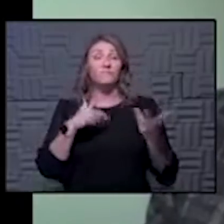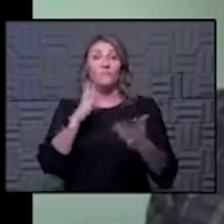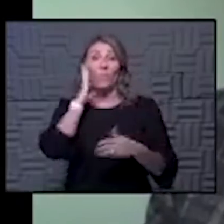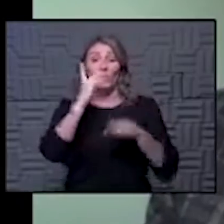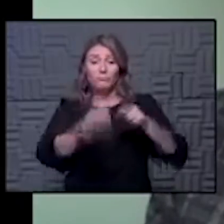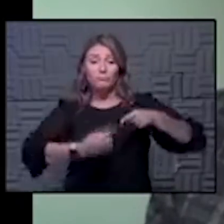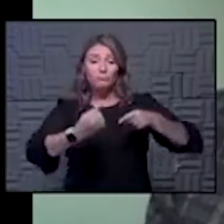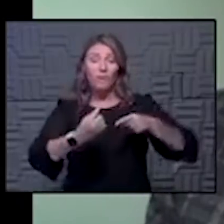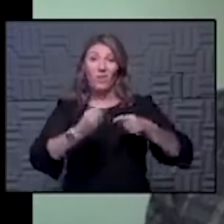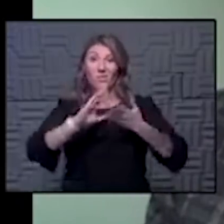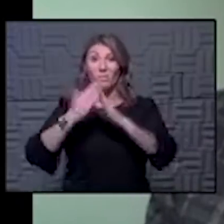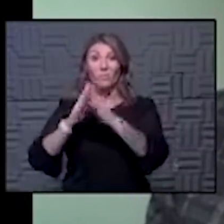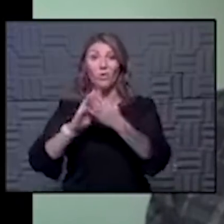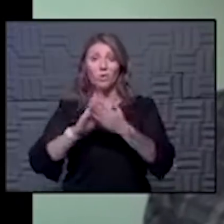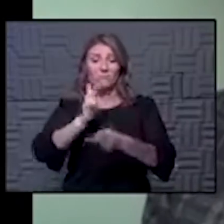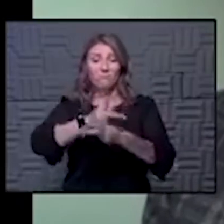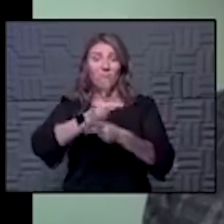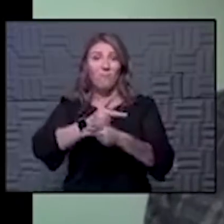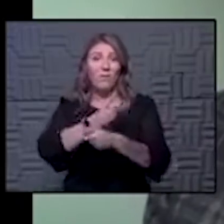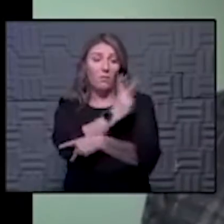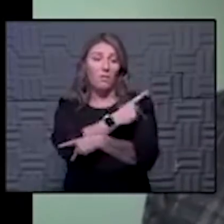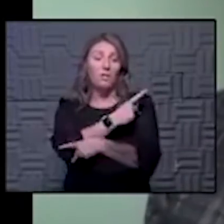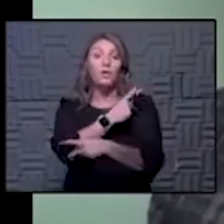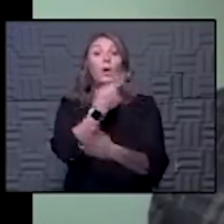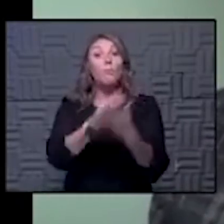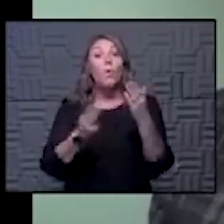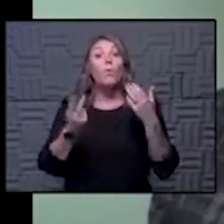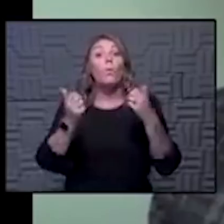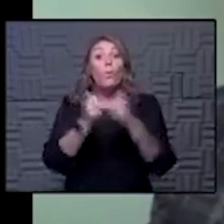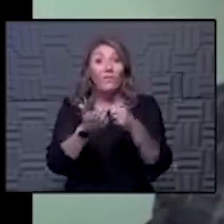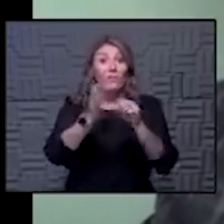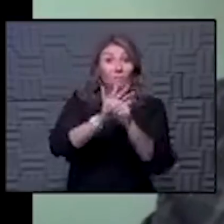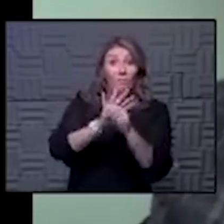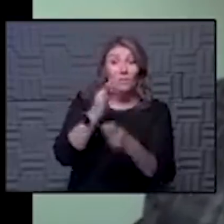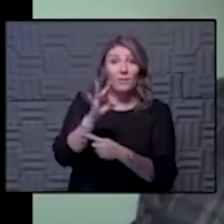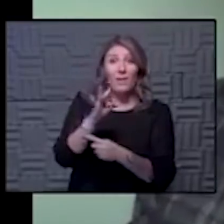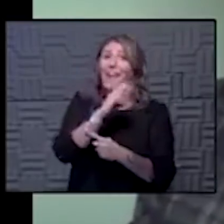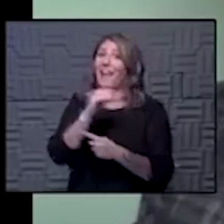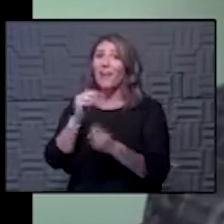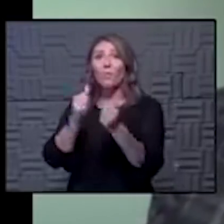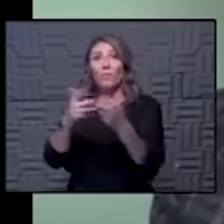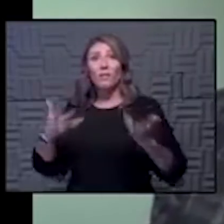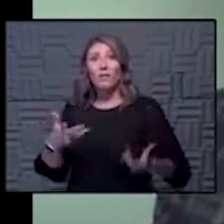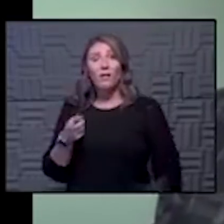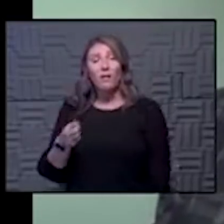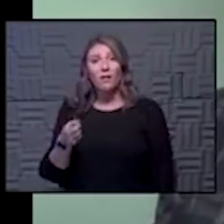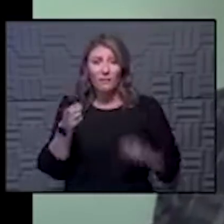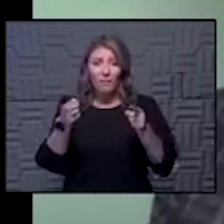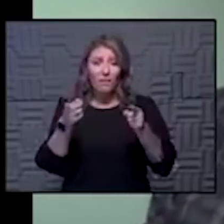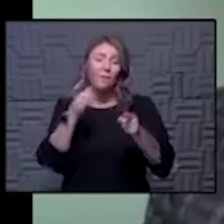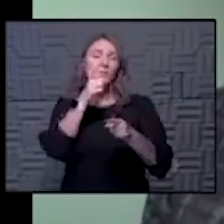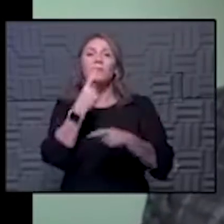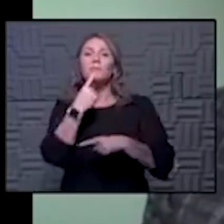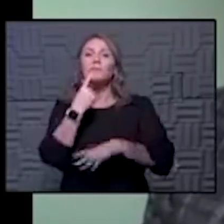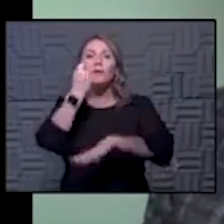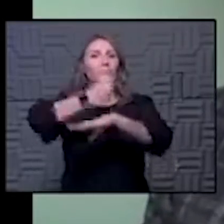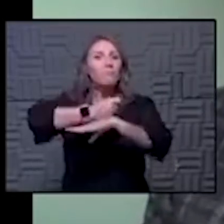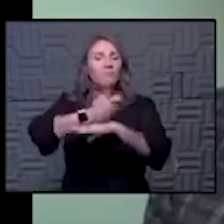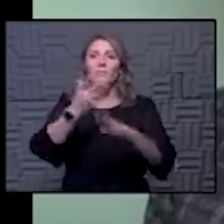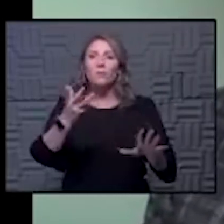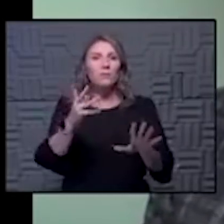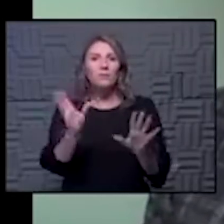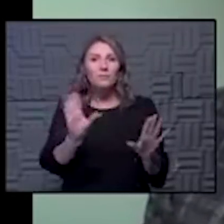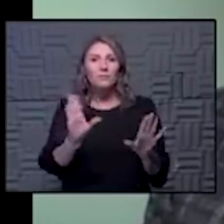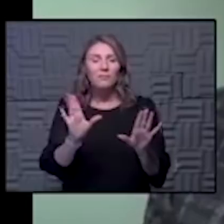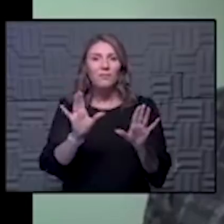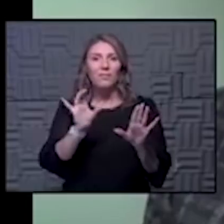as a community to take care of patients, both with COVID and without COVID. I'm not saying you have to shut down businesses. That's a public health and that's